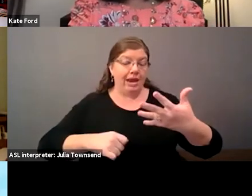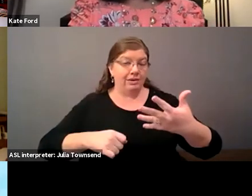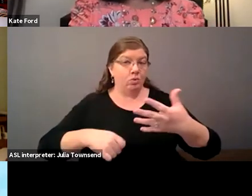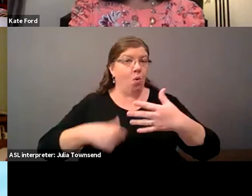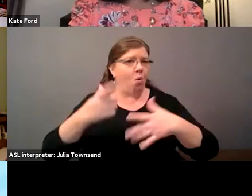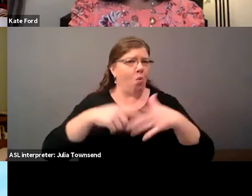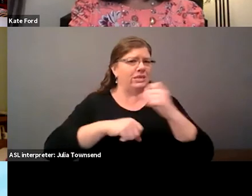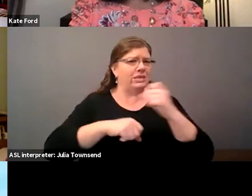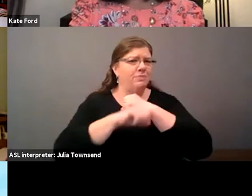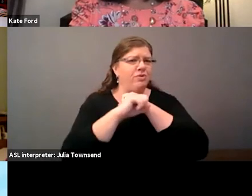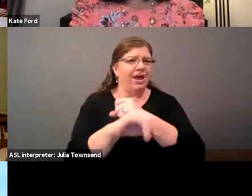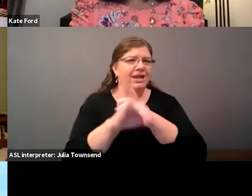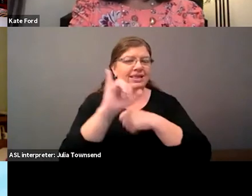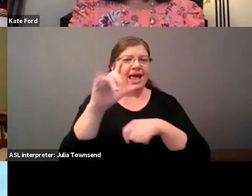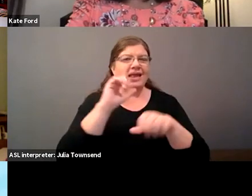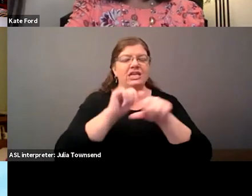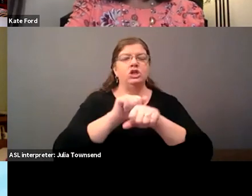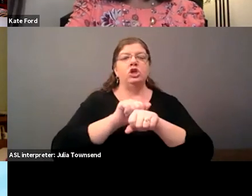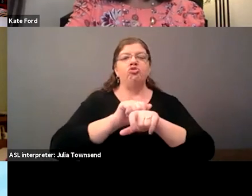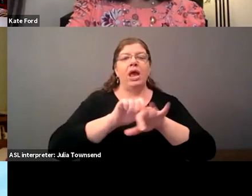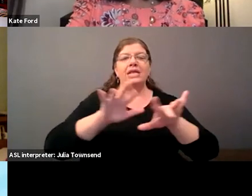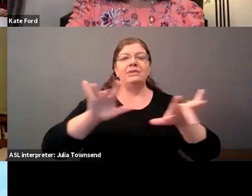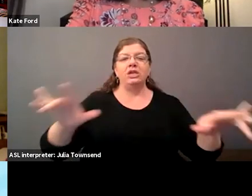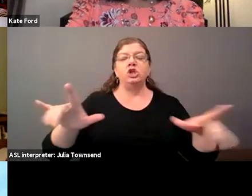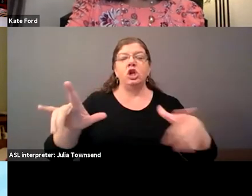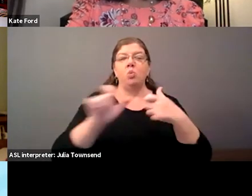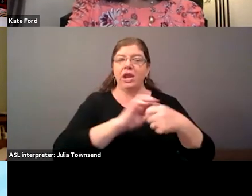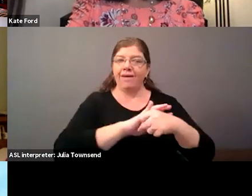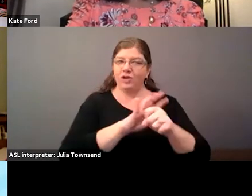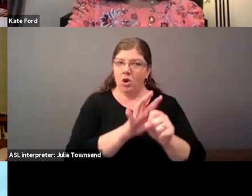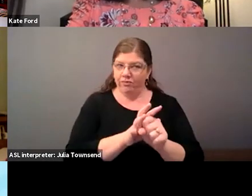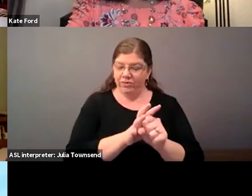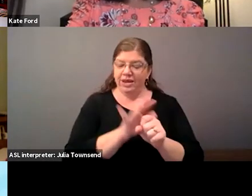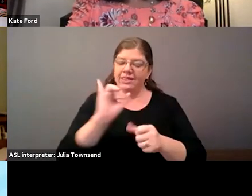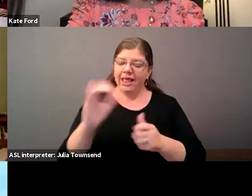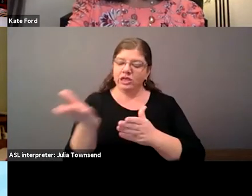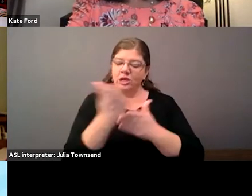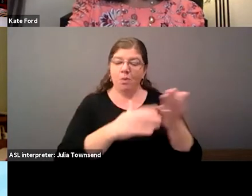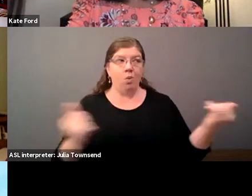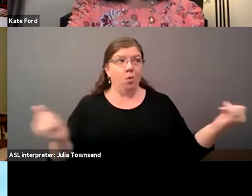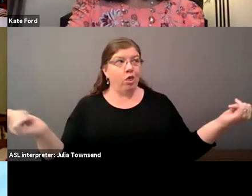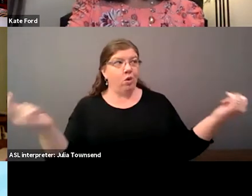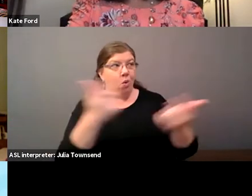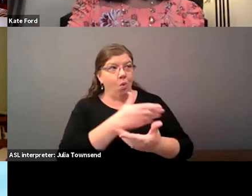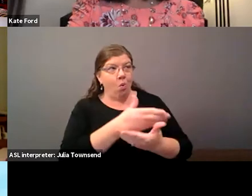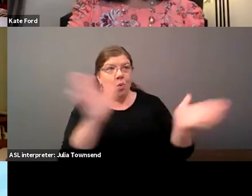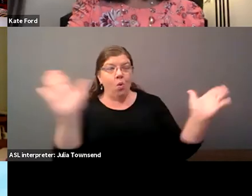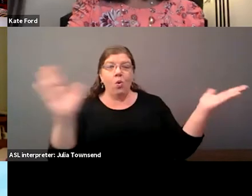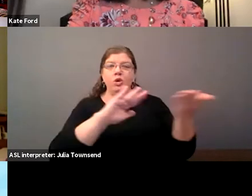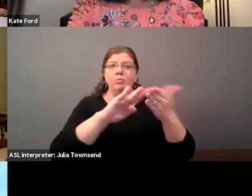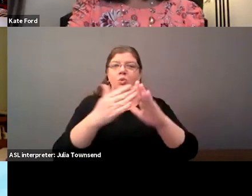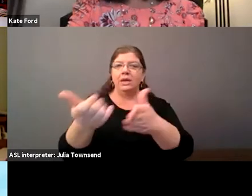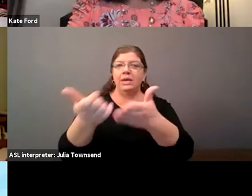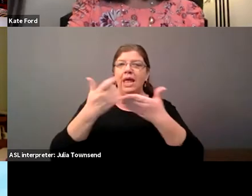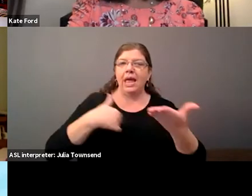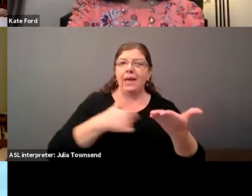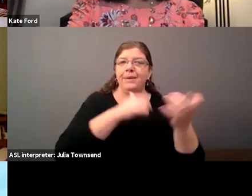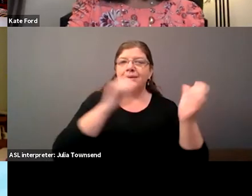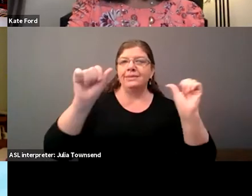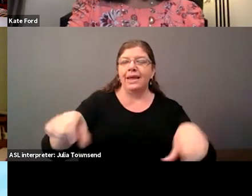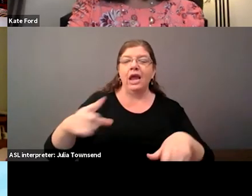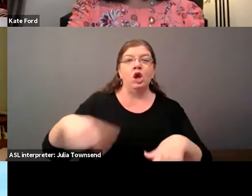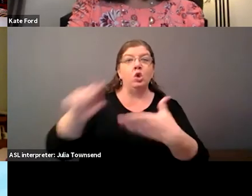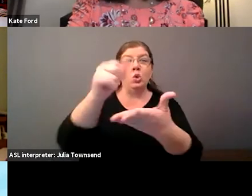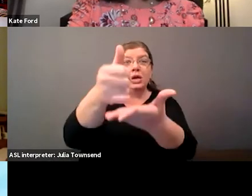preventing us is the transmission rate and that's the part where the whole community can help us you can help us by